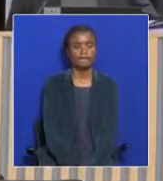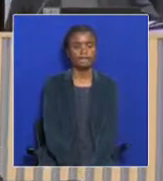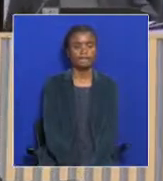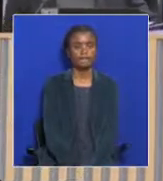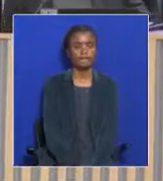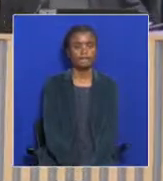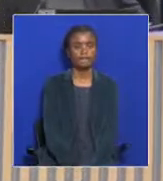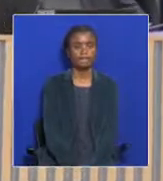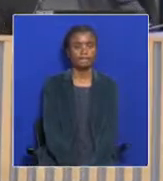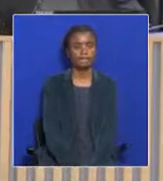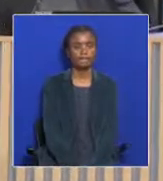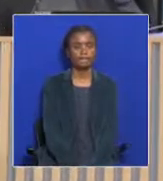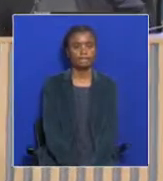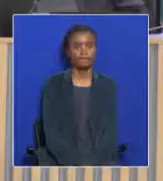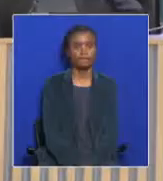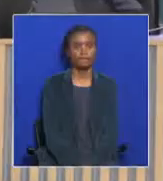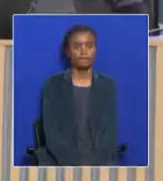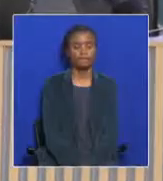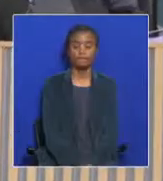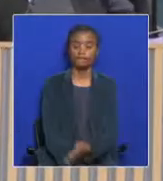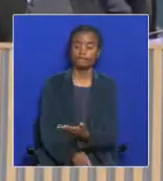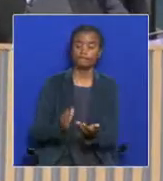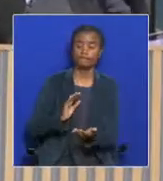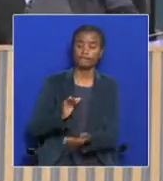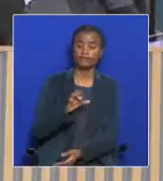Ms. Hello. Thank you, Chair.